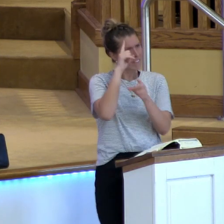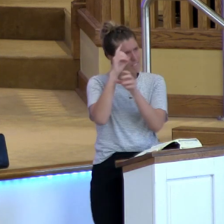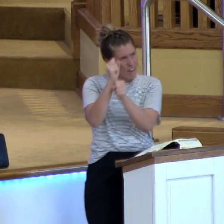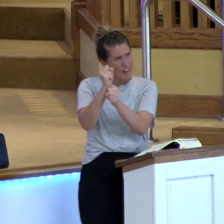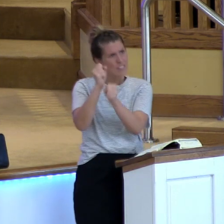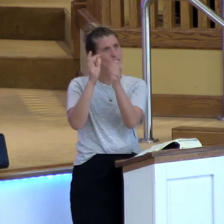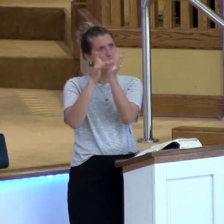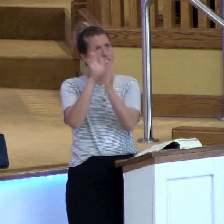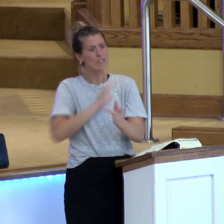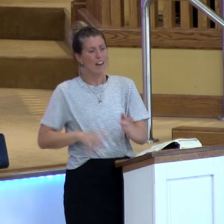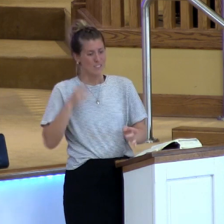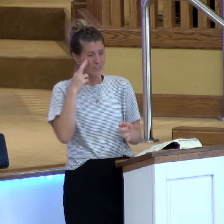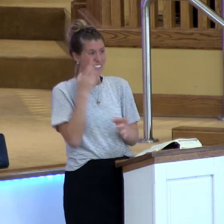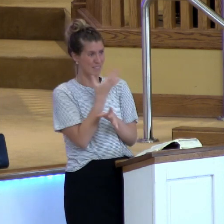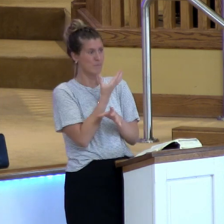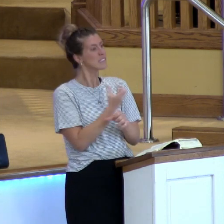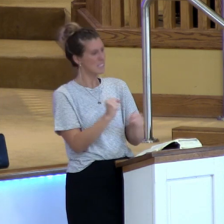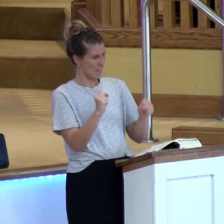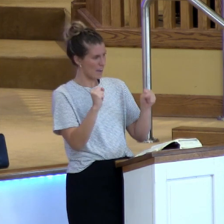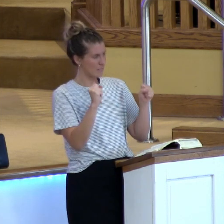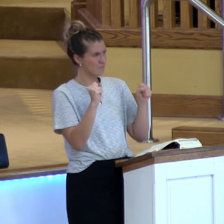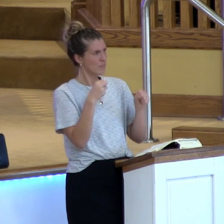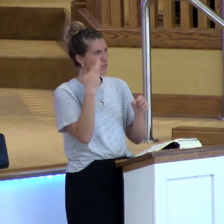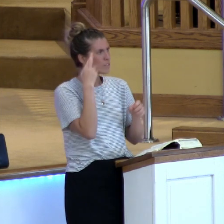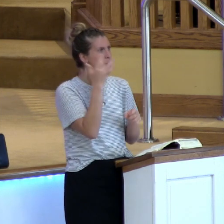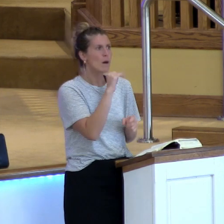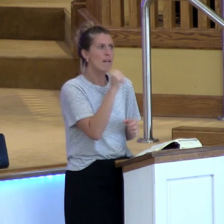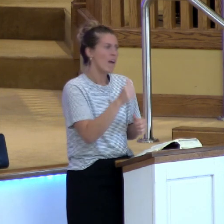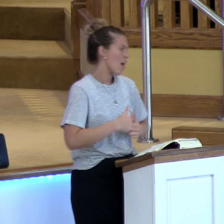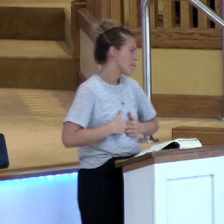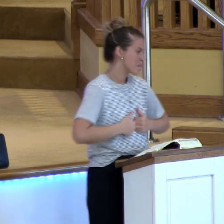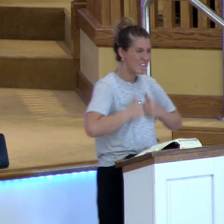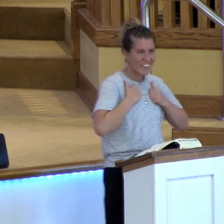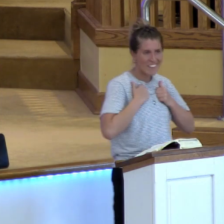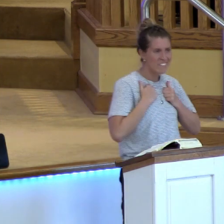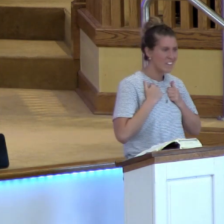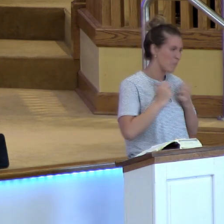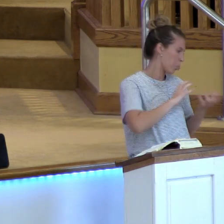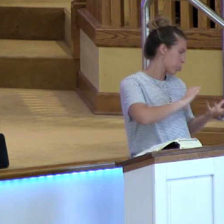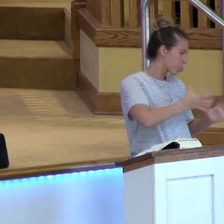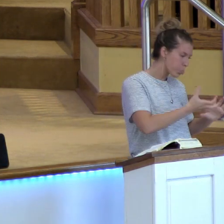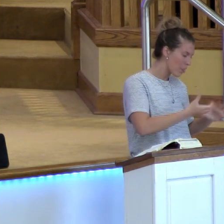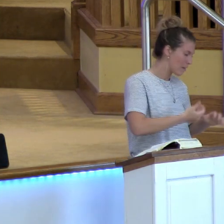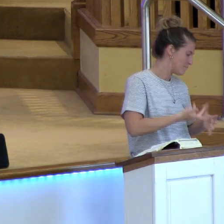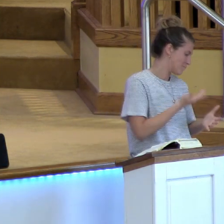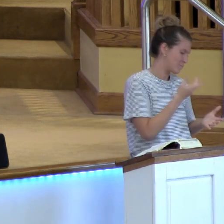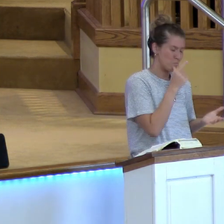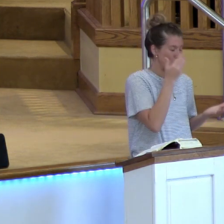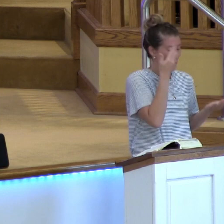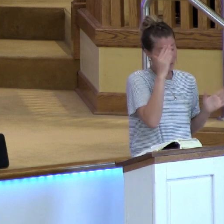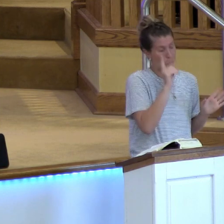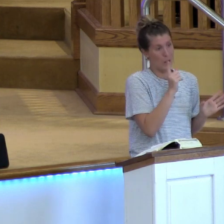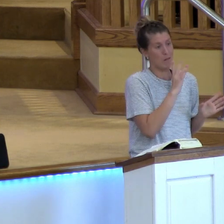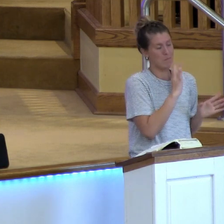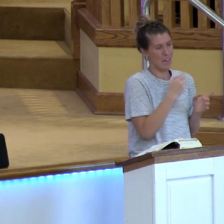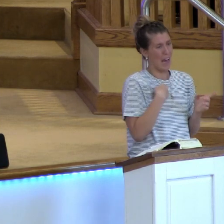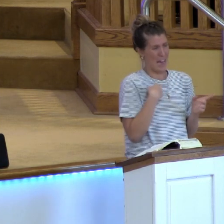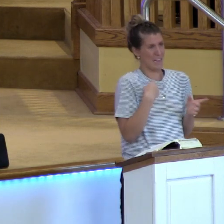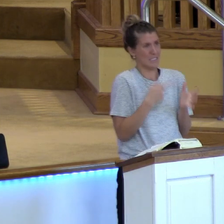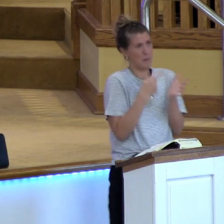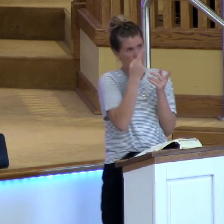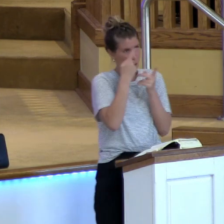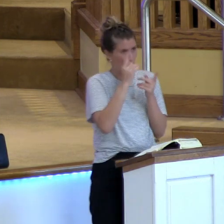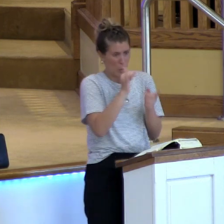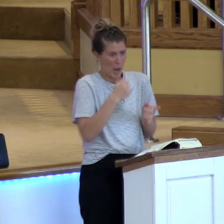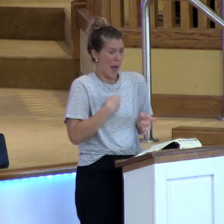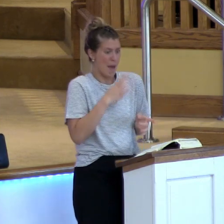you're saved. The faith in Jesus Christ tonight is why you're not living a lifestyle, another different lifestyle that who knows where would, I sometimes wonder, where would I be